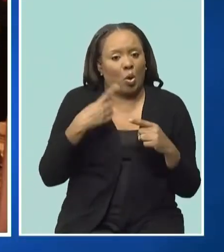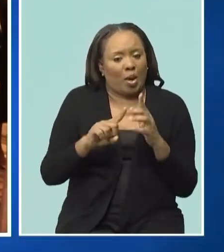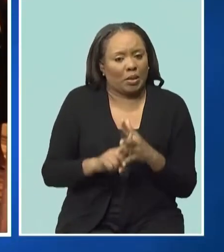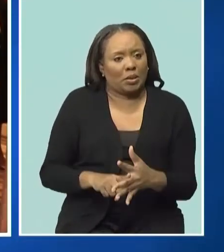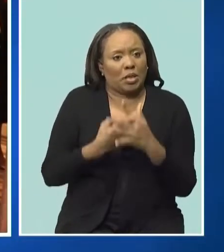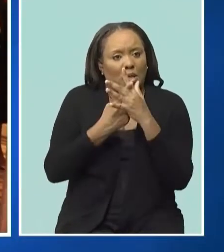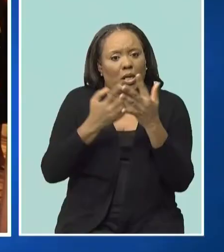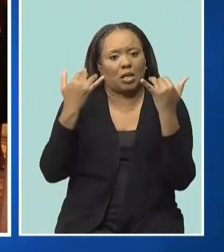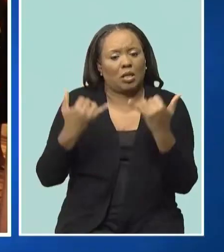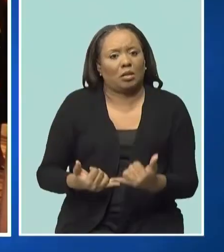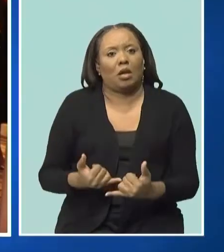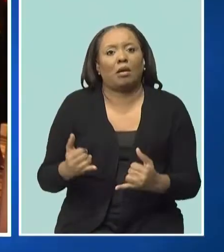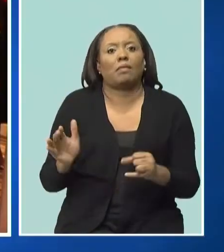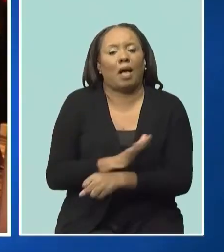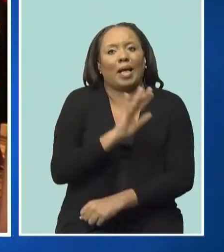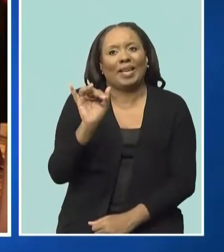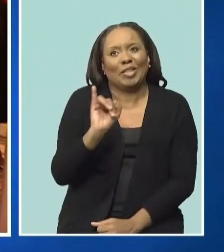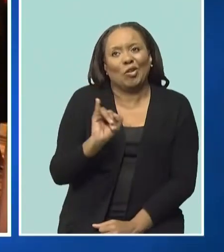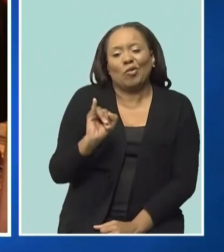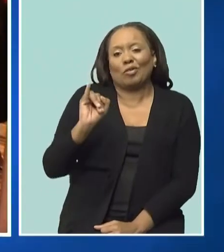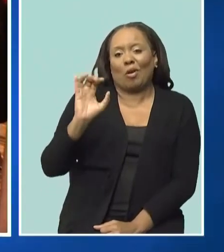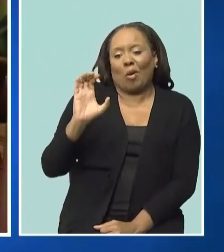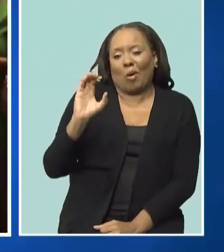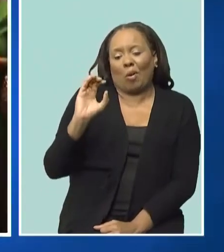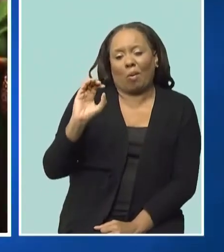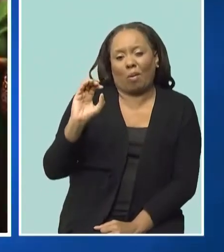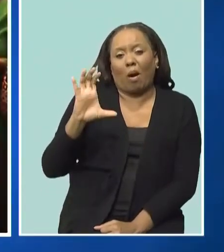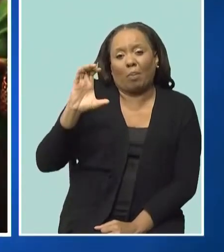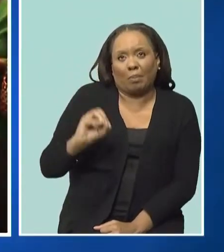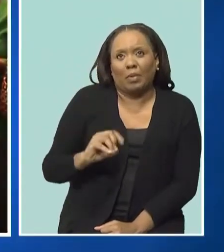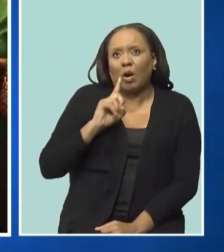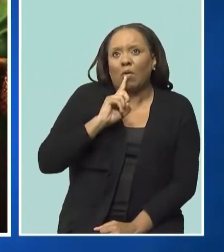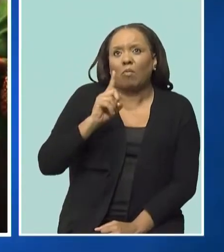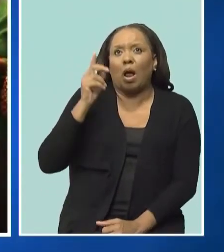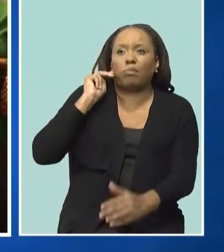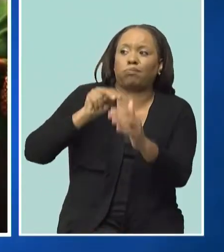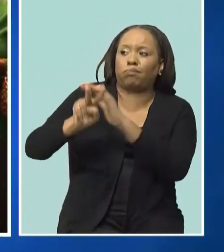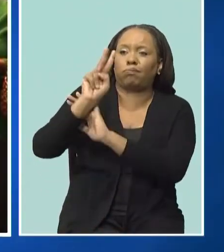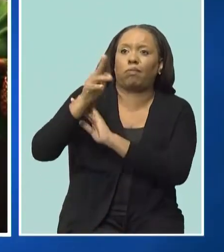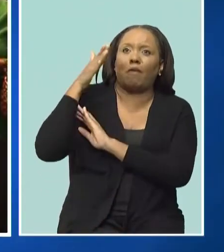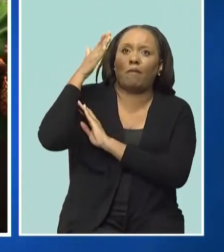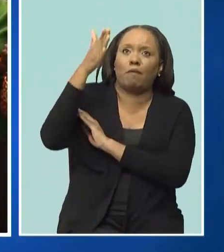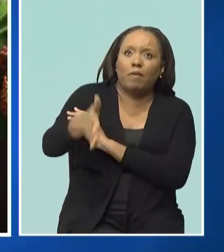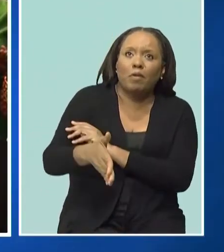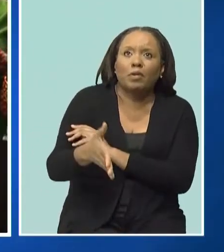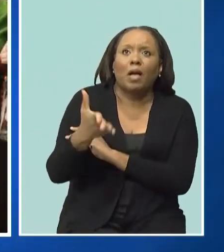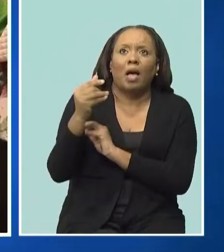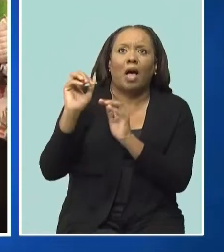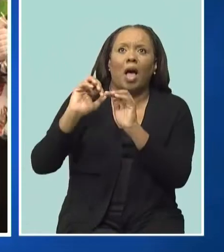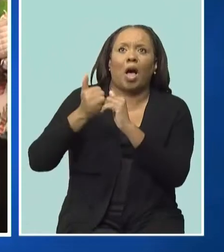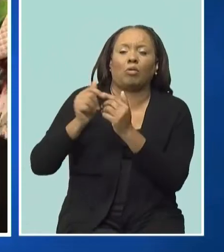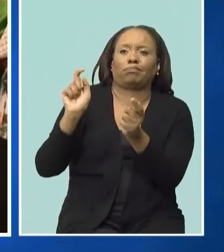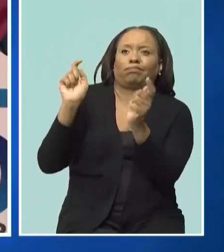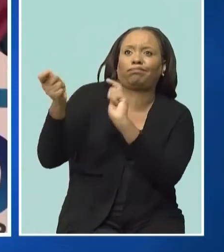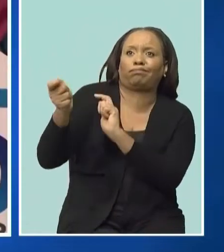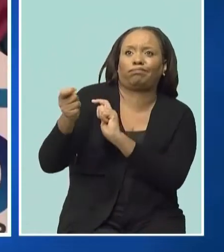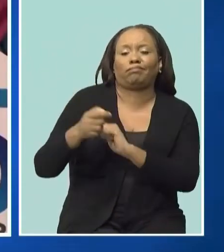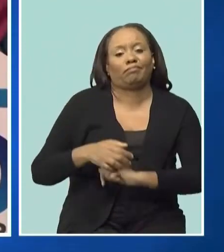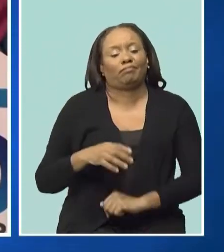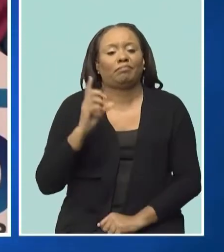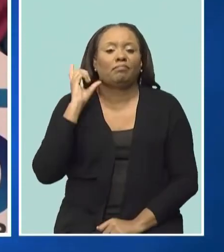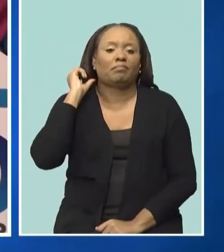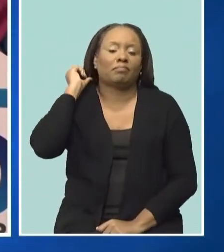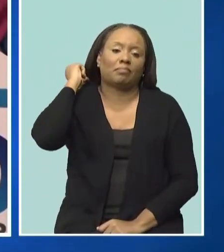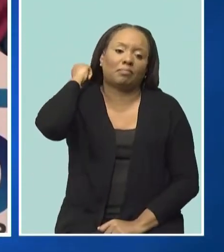now a composite insurance organization and is looking towards the future and a middle-age transition. The challenge for us now begins